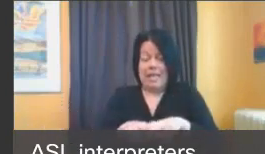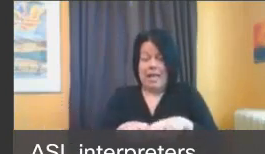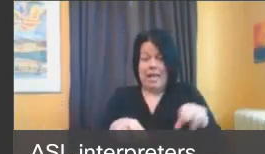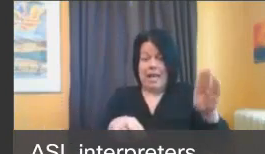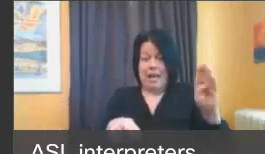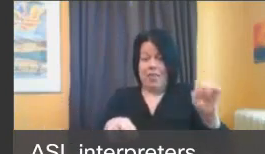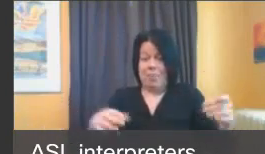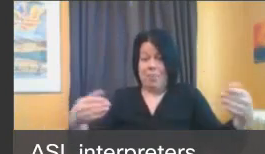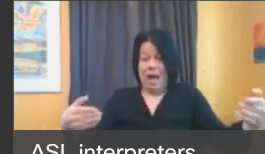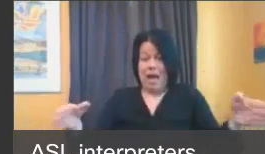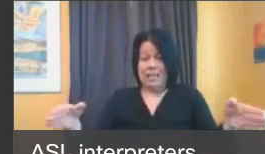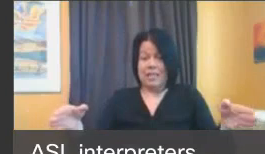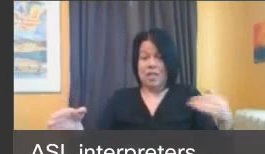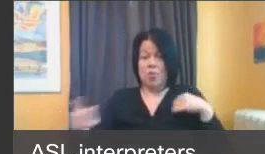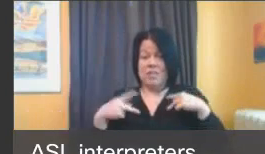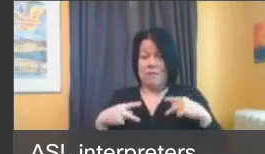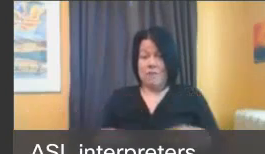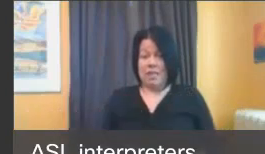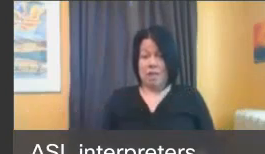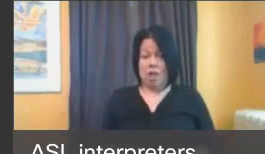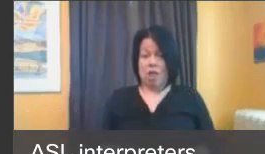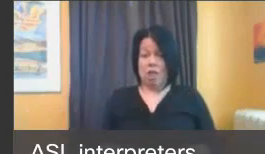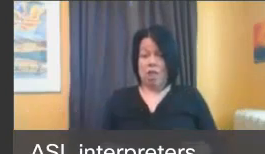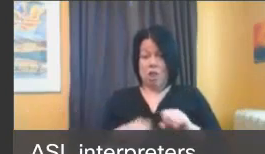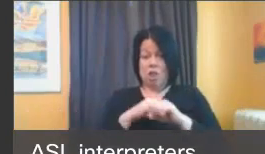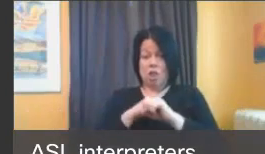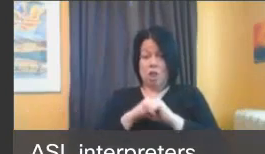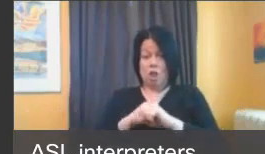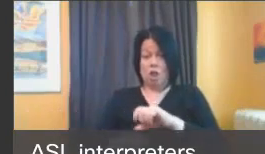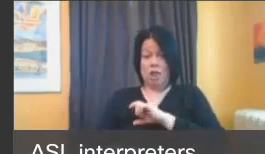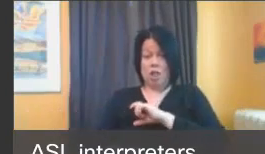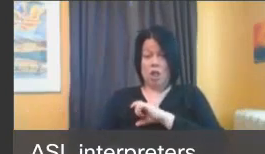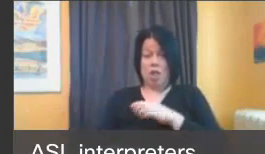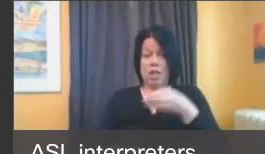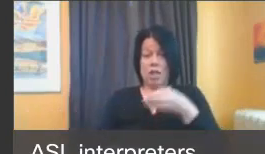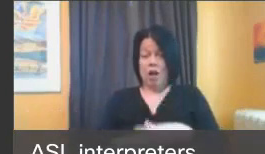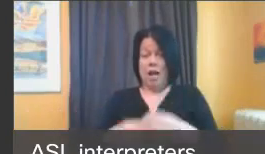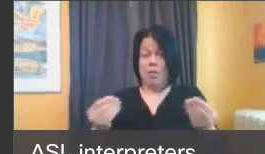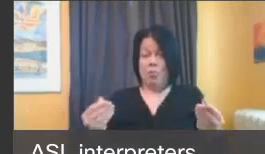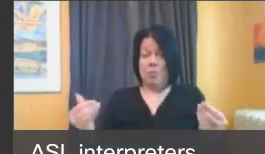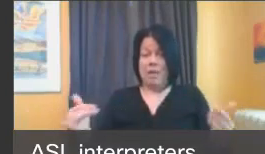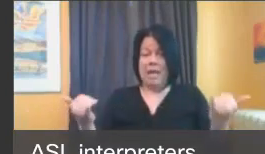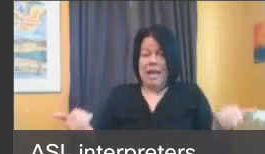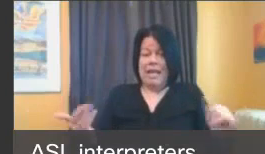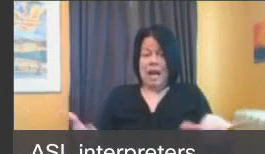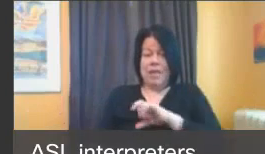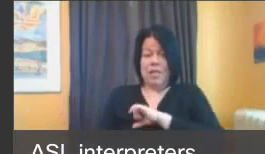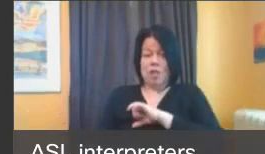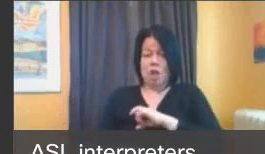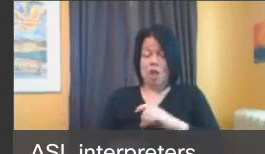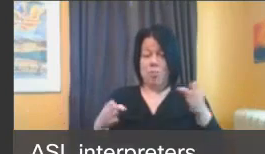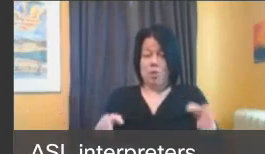was physical security on the property. But even now, that physical, the physical security that we have, the security guards that are